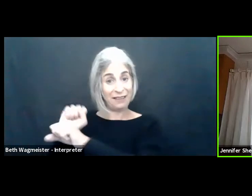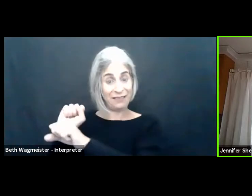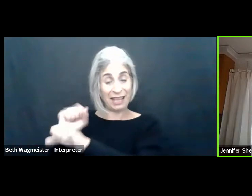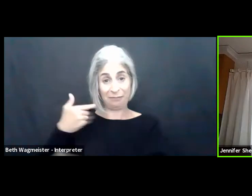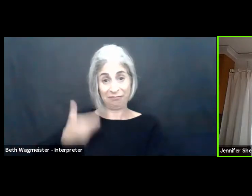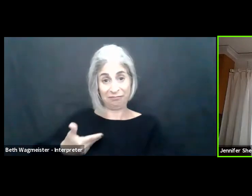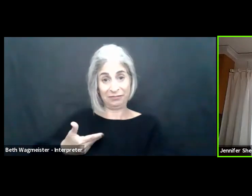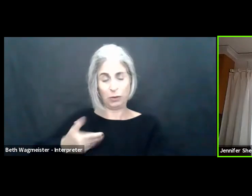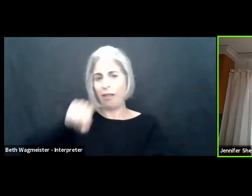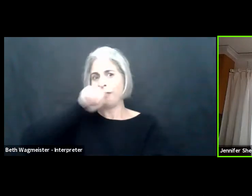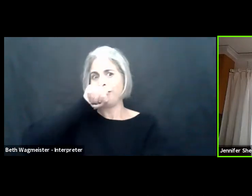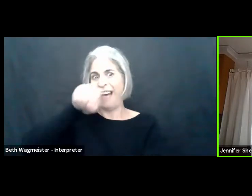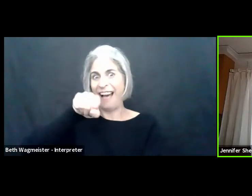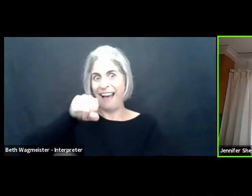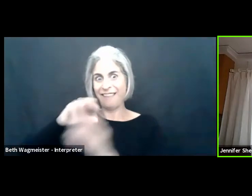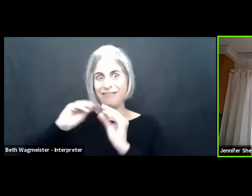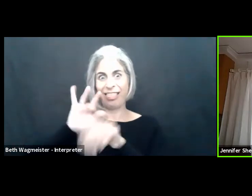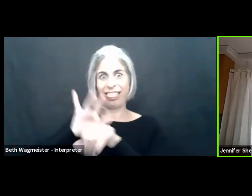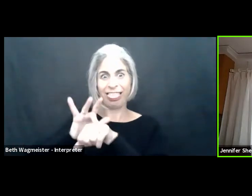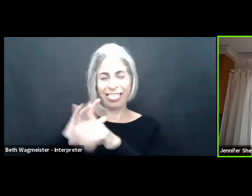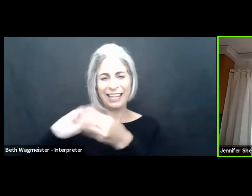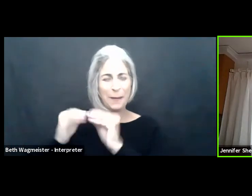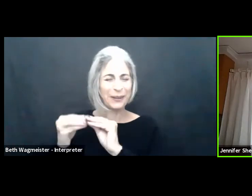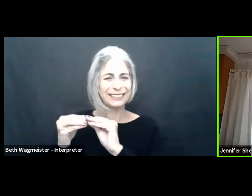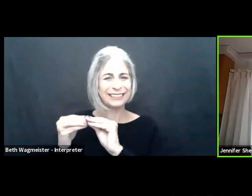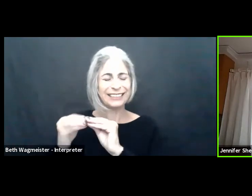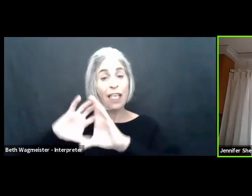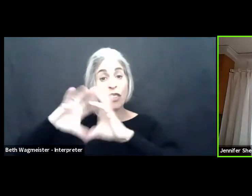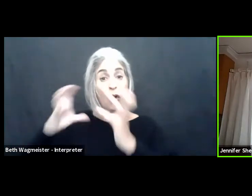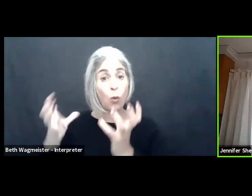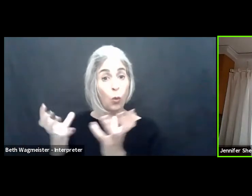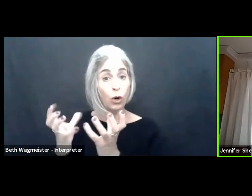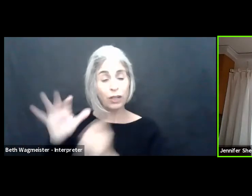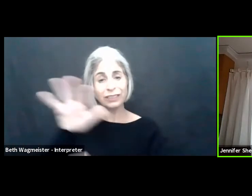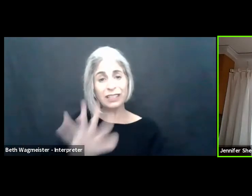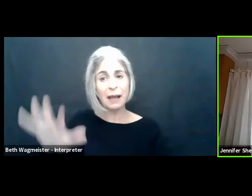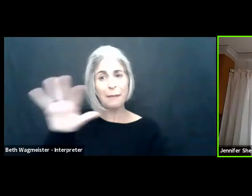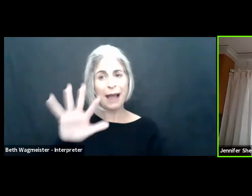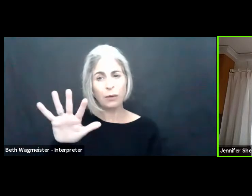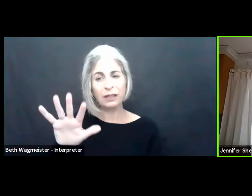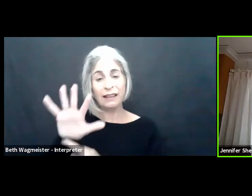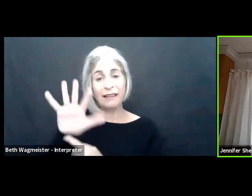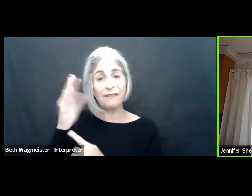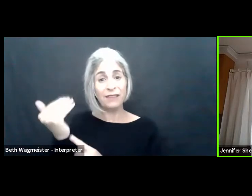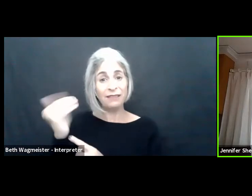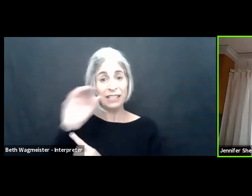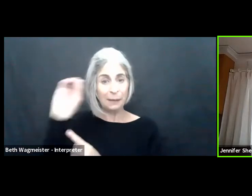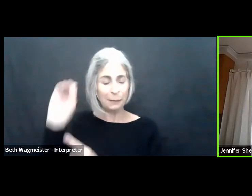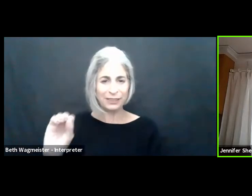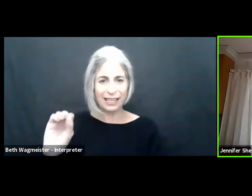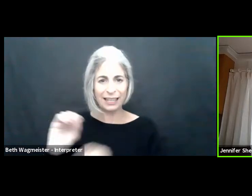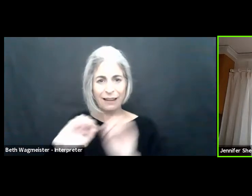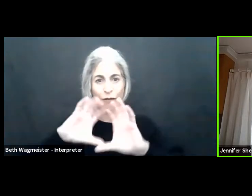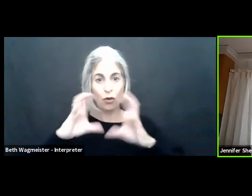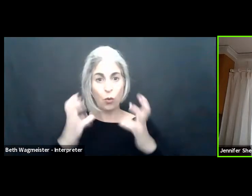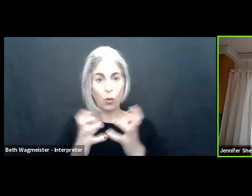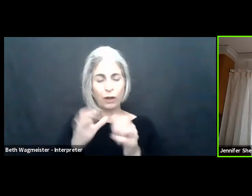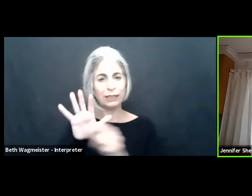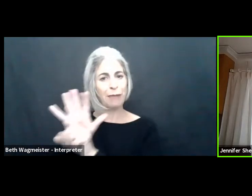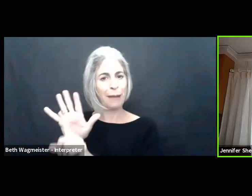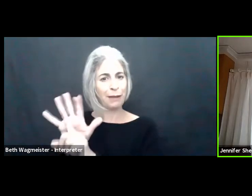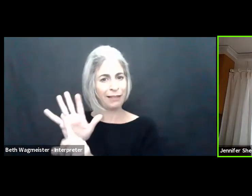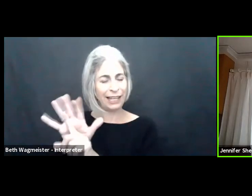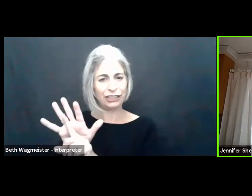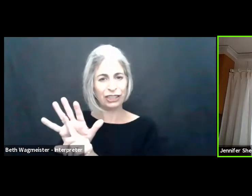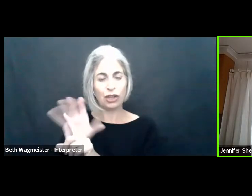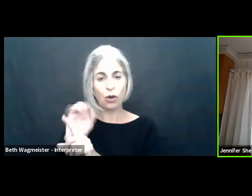love our numbers. In the world, approximately 15% of the world's population,